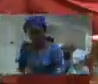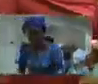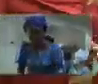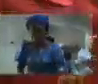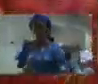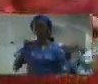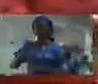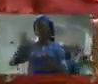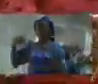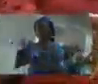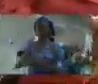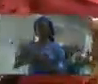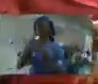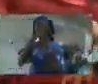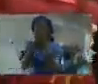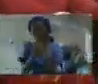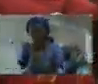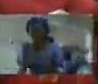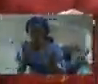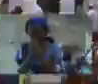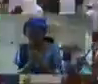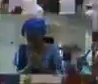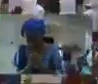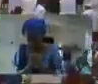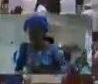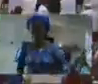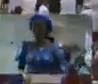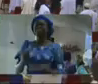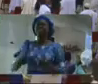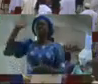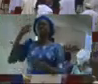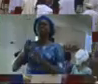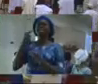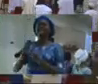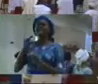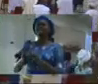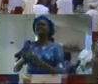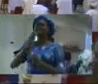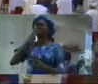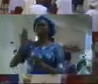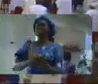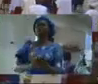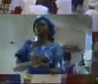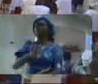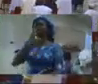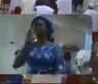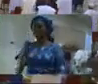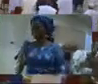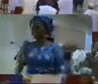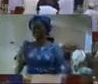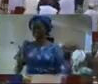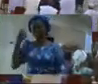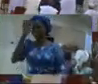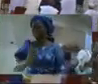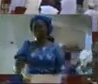We give you all adoration, Lord. May your name be glorified forever and ever